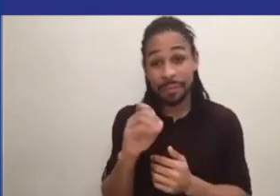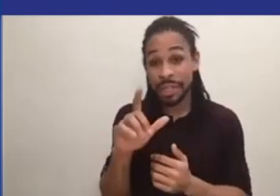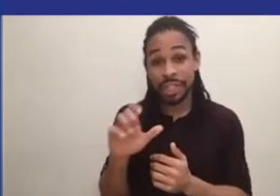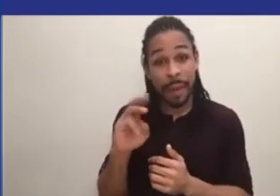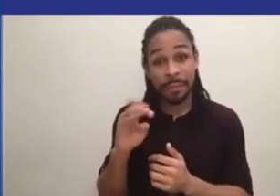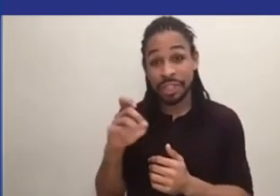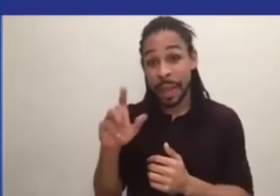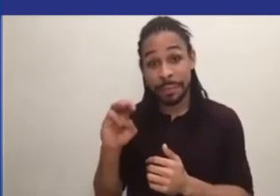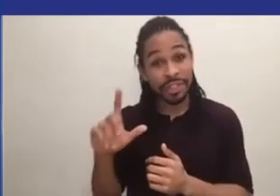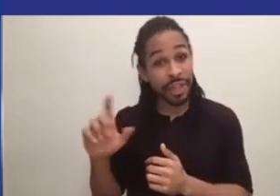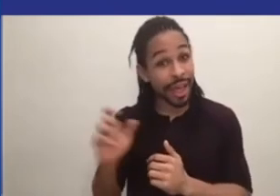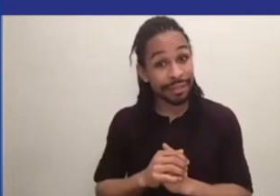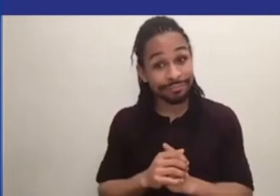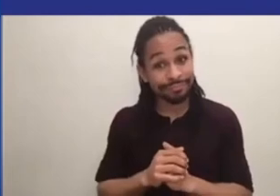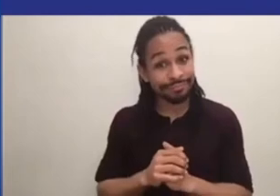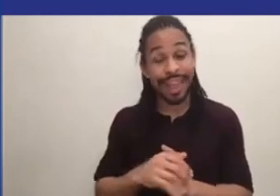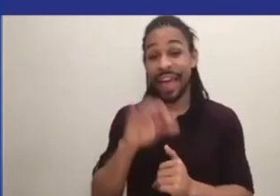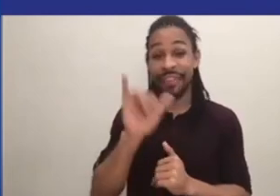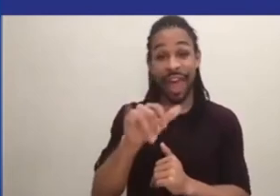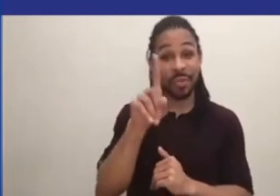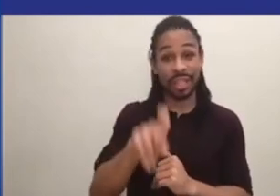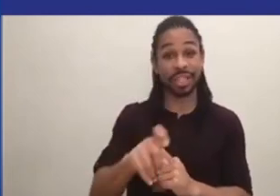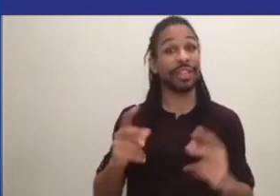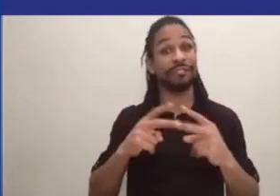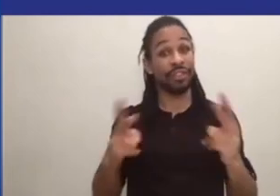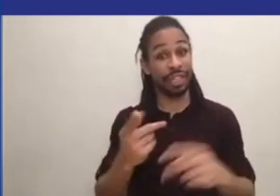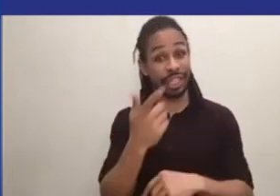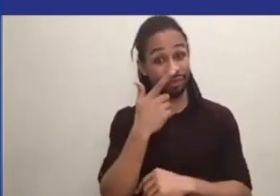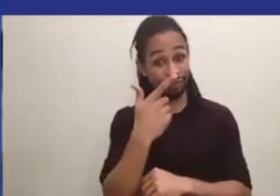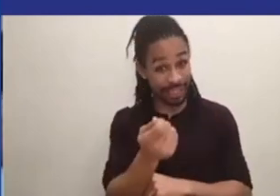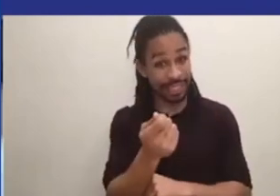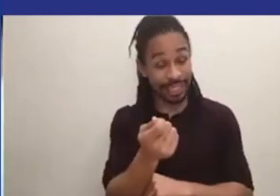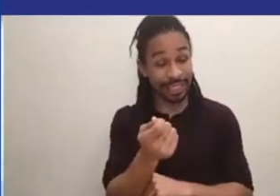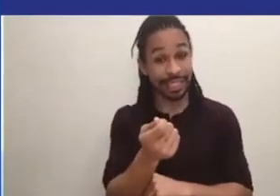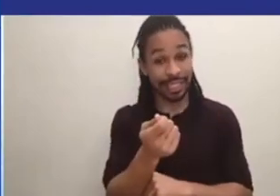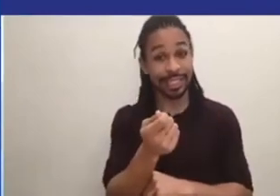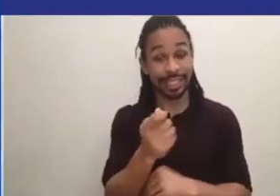That question is very interesting in a sense of